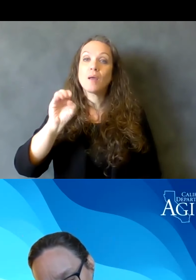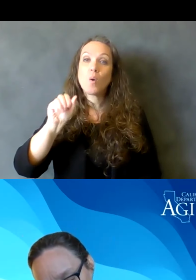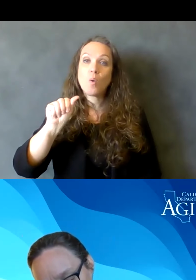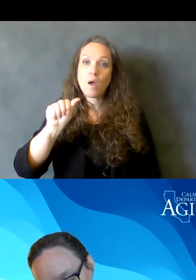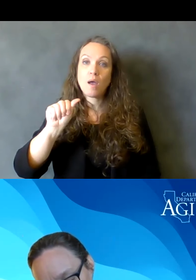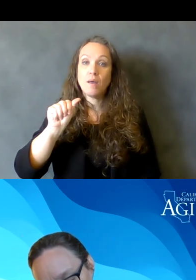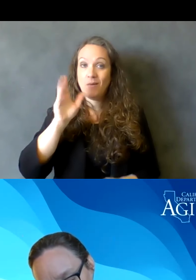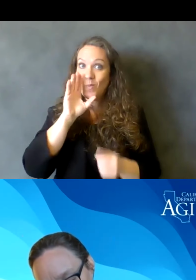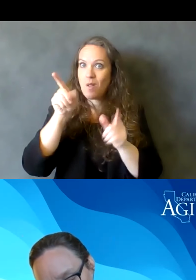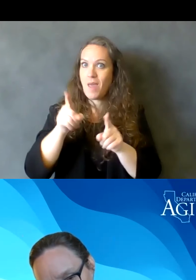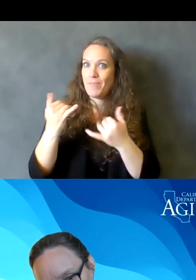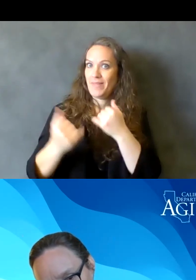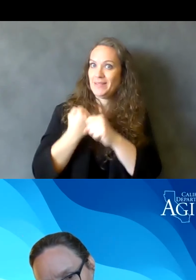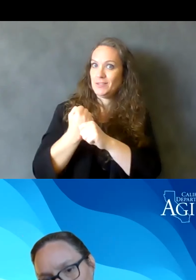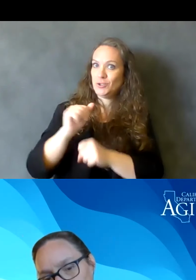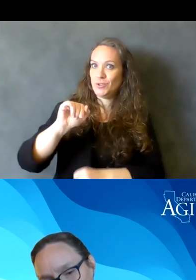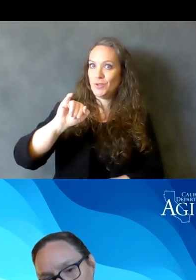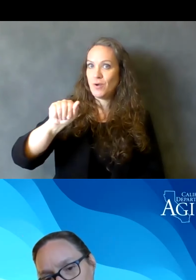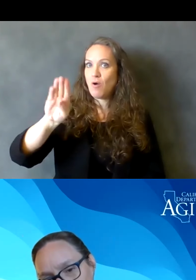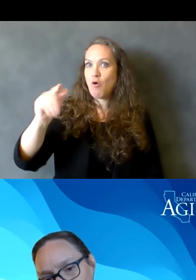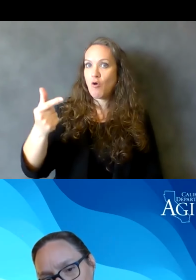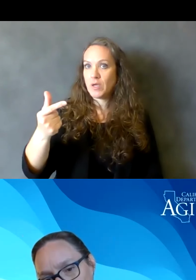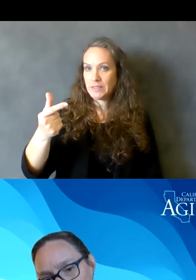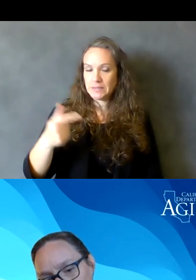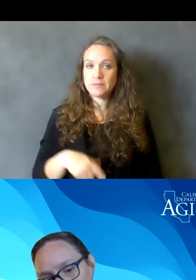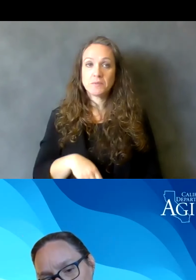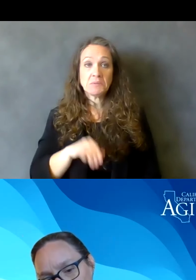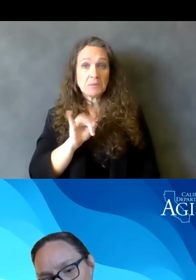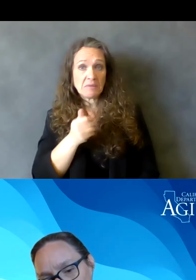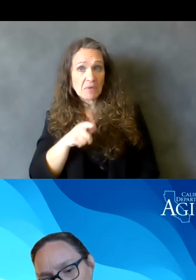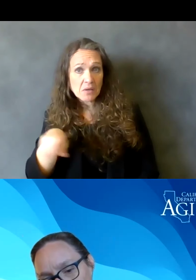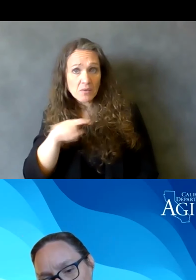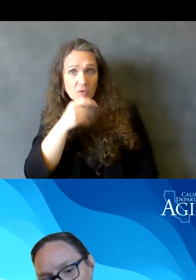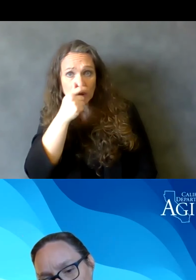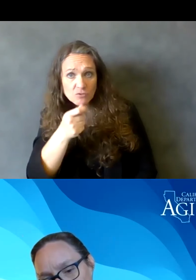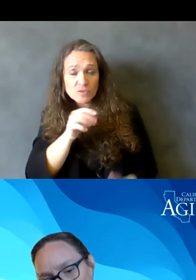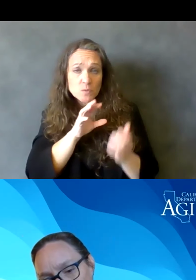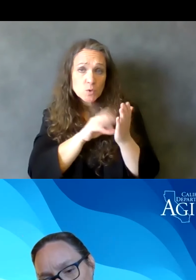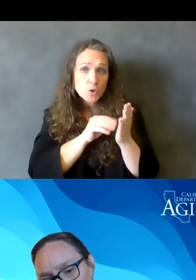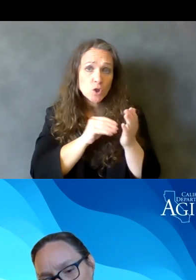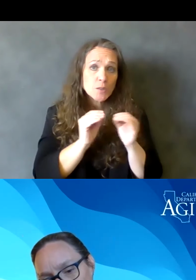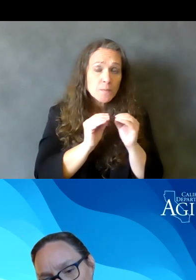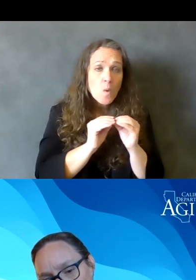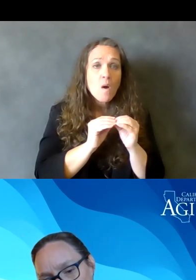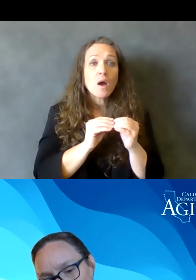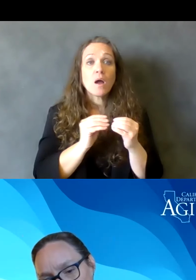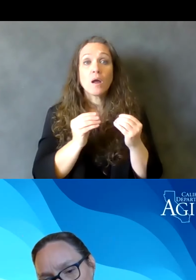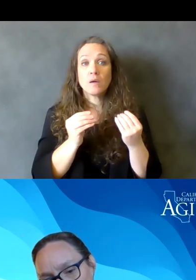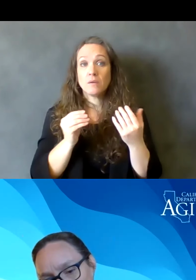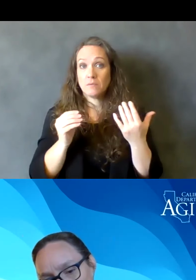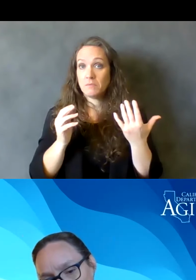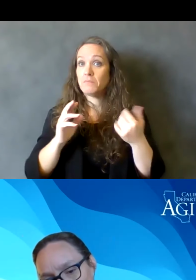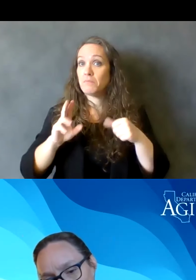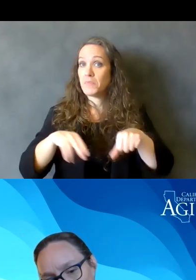in in August. So if anybody's interested in learning more, the